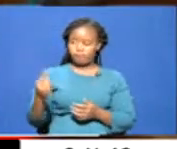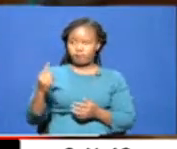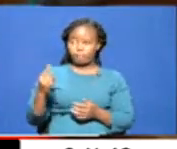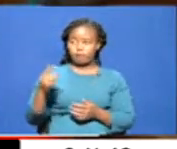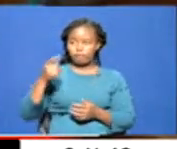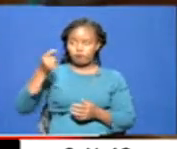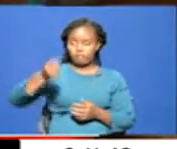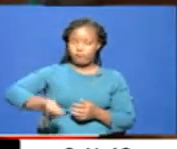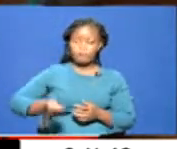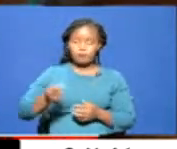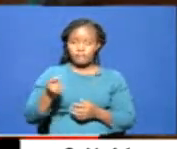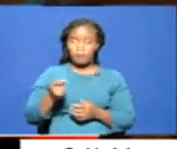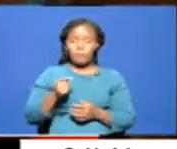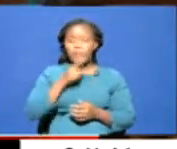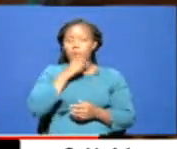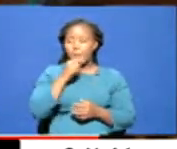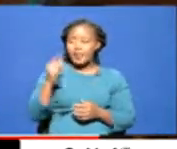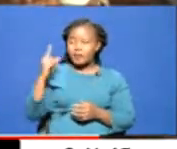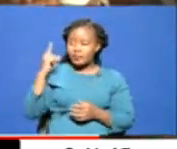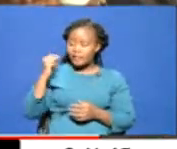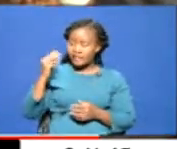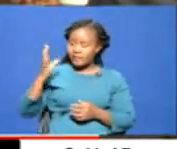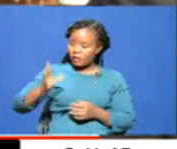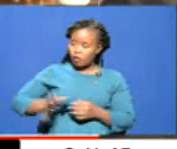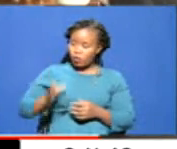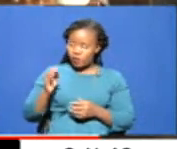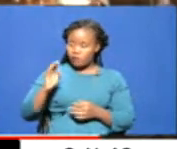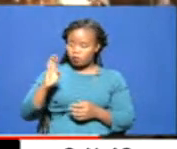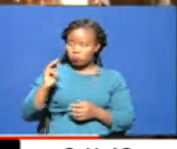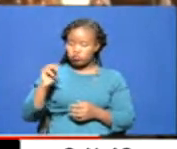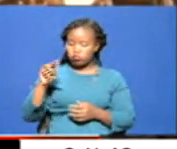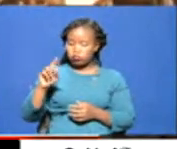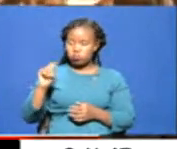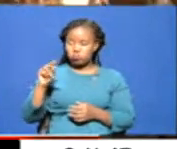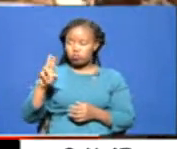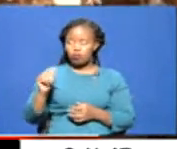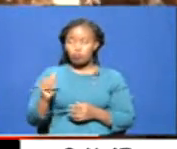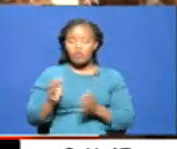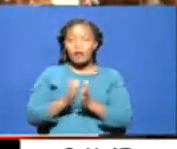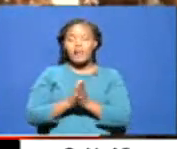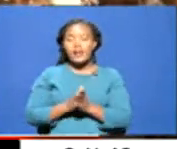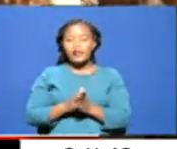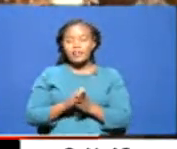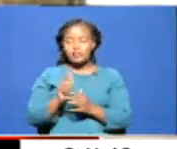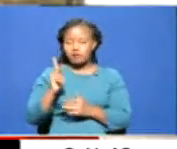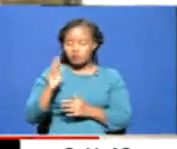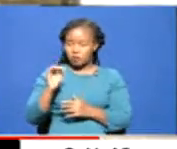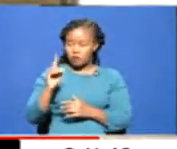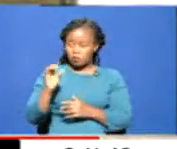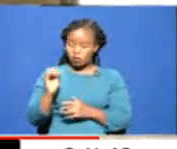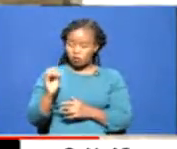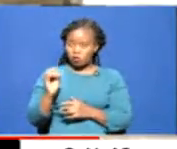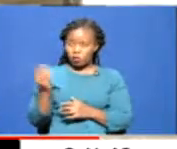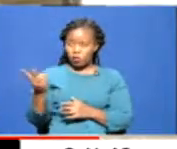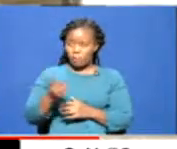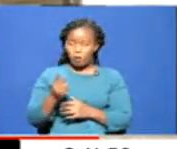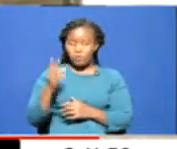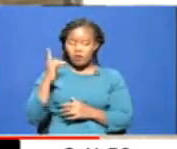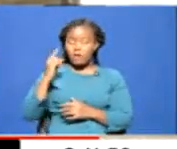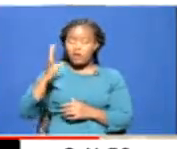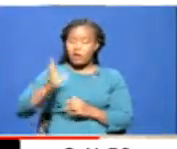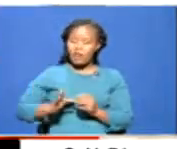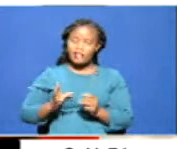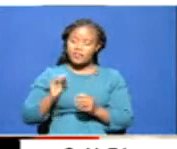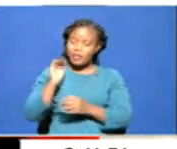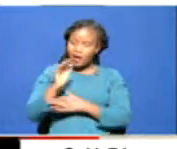Nyutu, Mwendwa, through his lawyers Eric Mutua and Mutula Kilonzo Jr., objected to plea taking as they called on the court